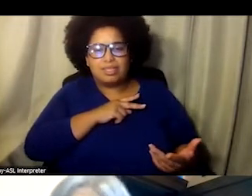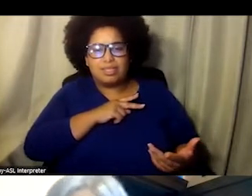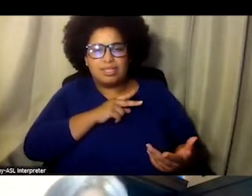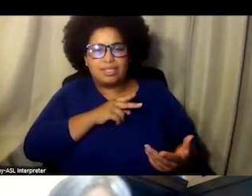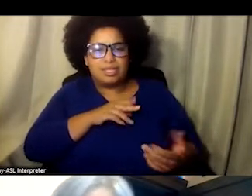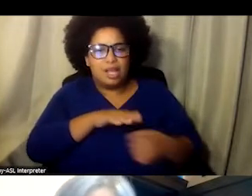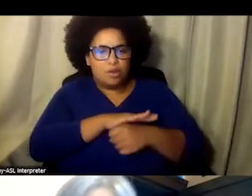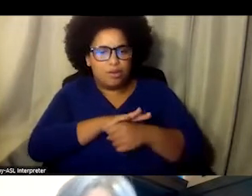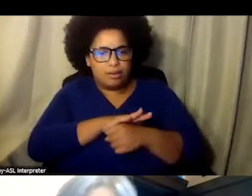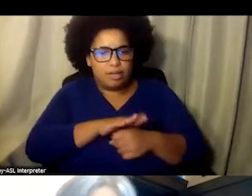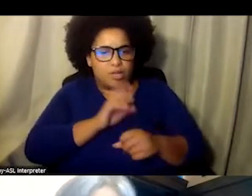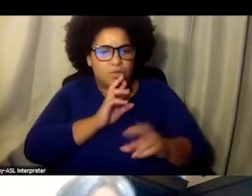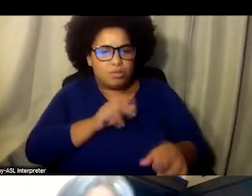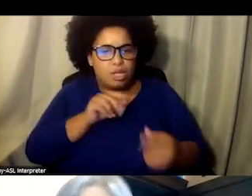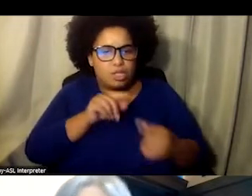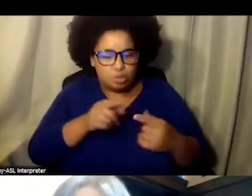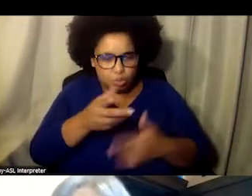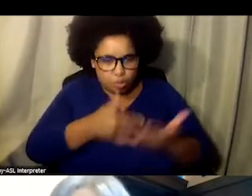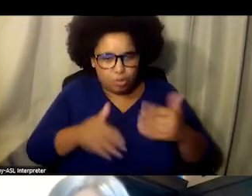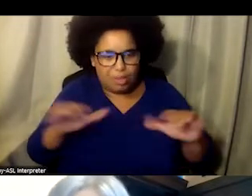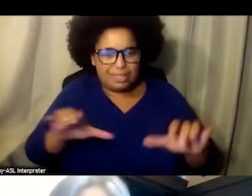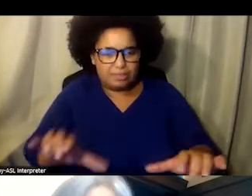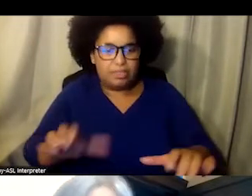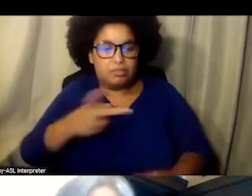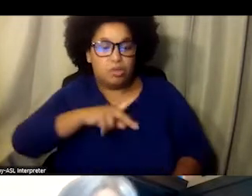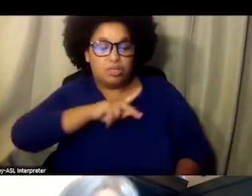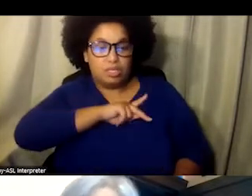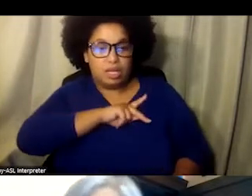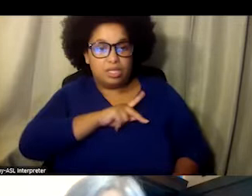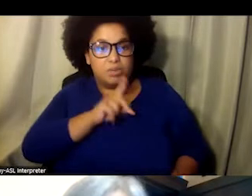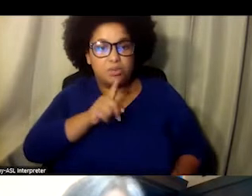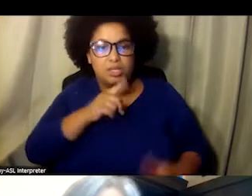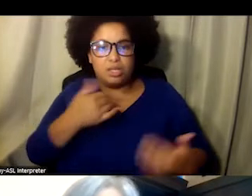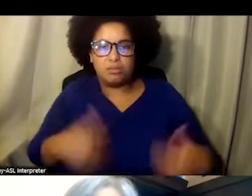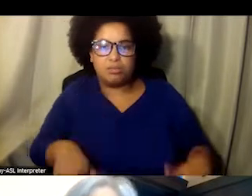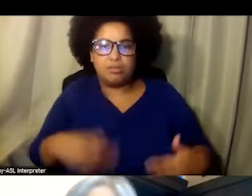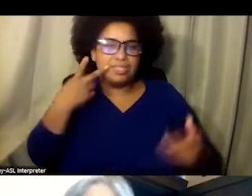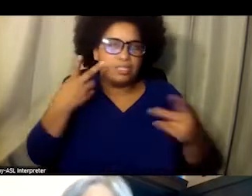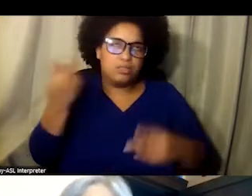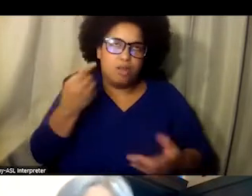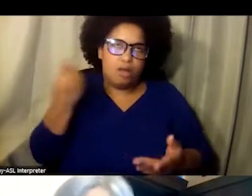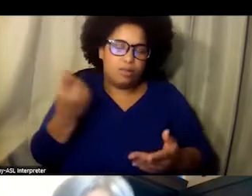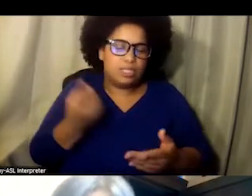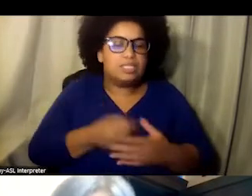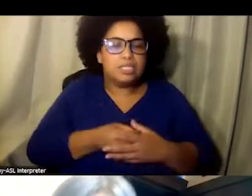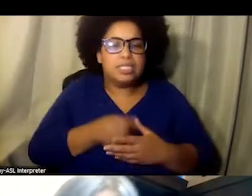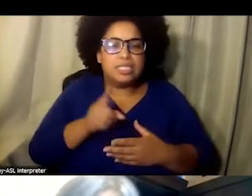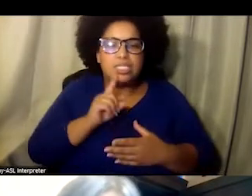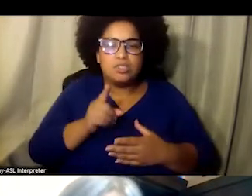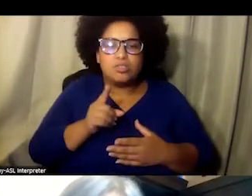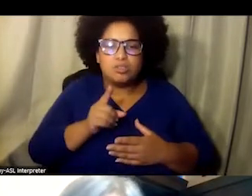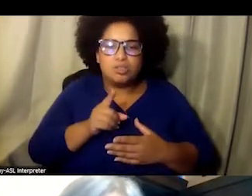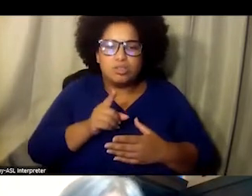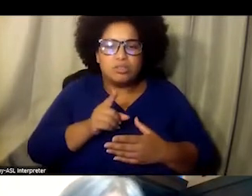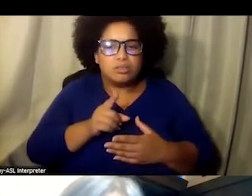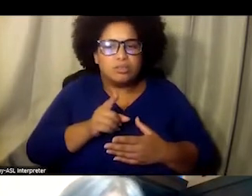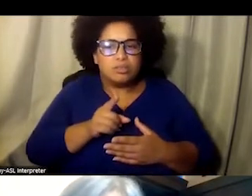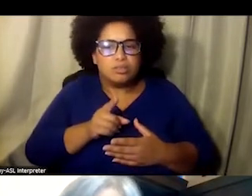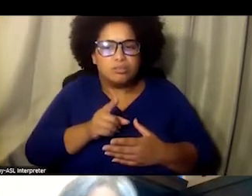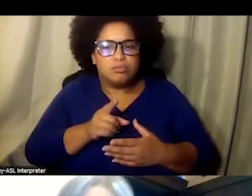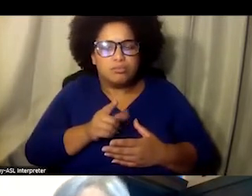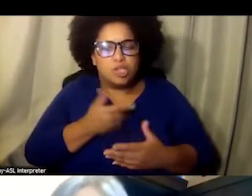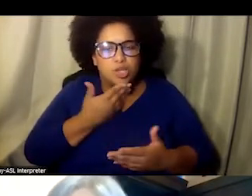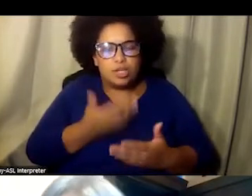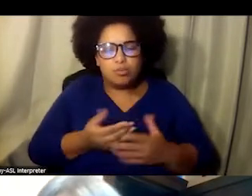really responds to social activities. His personality was such, and I see this all the time, there's a genuine reciprocity with